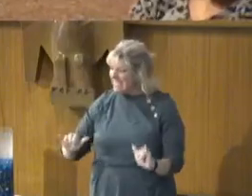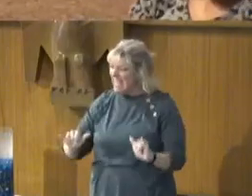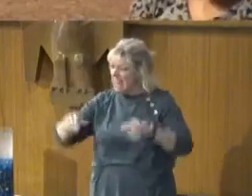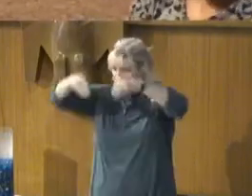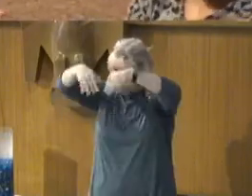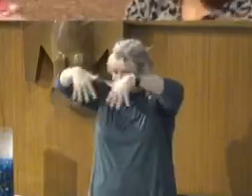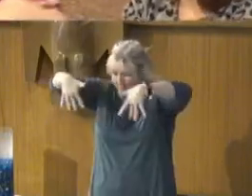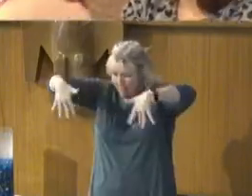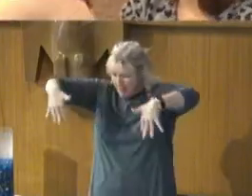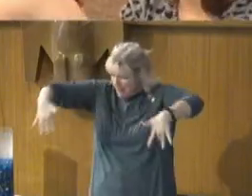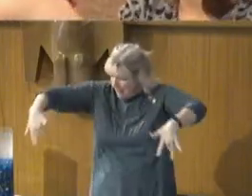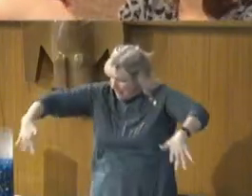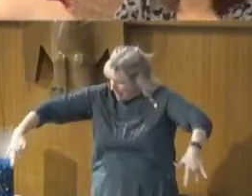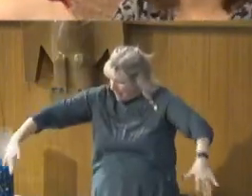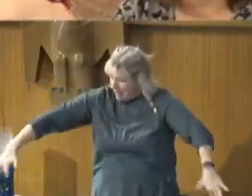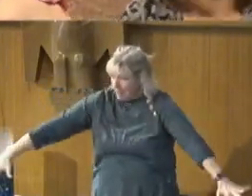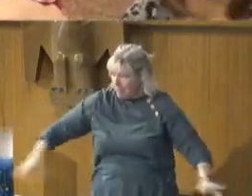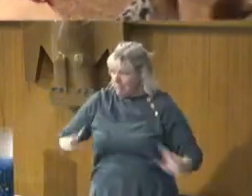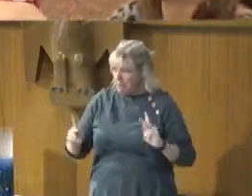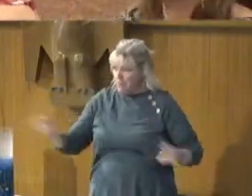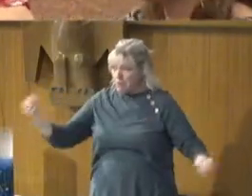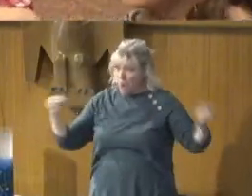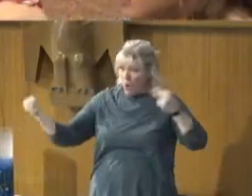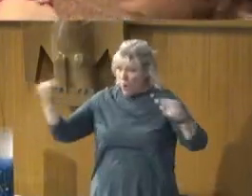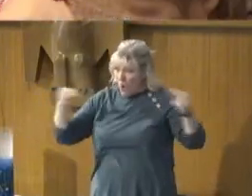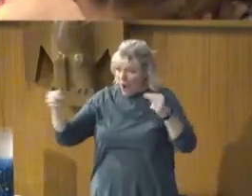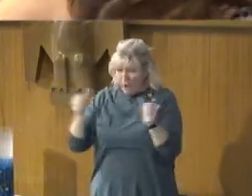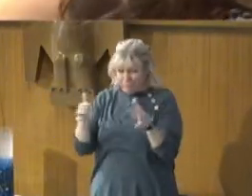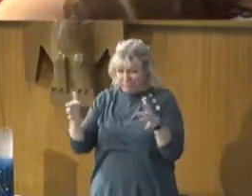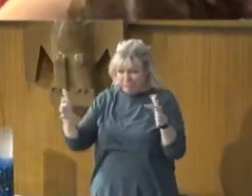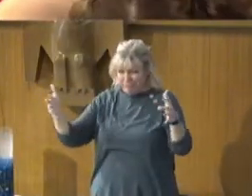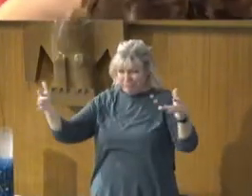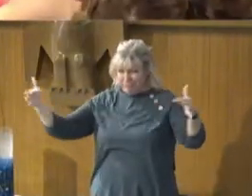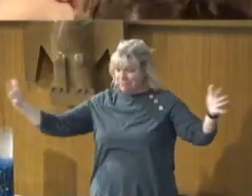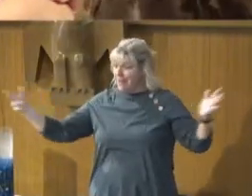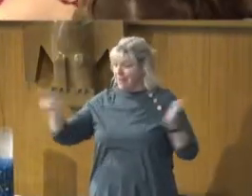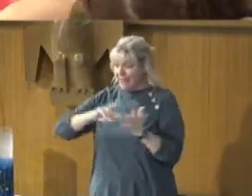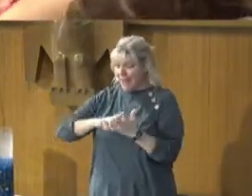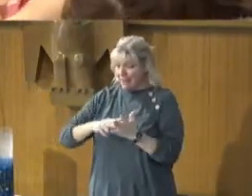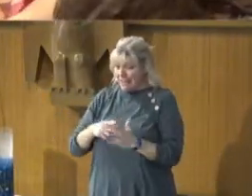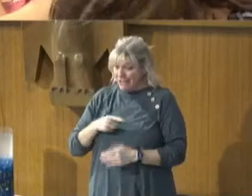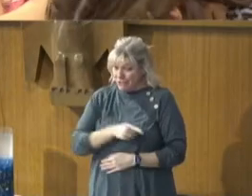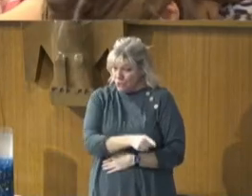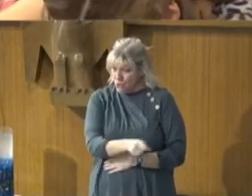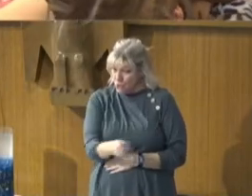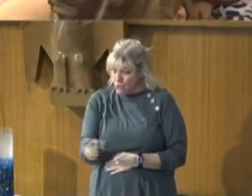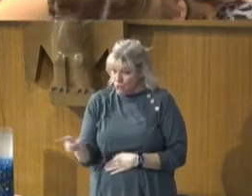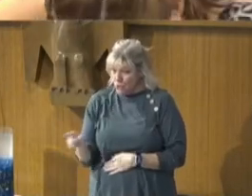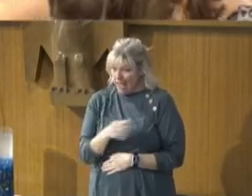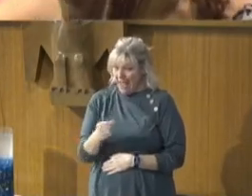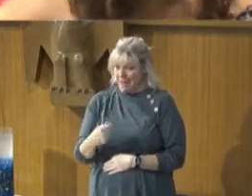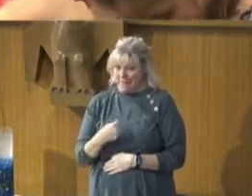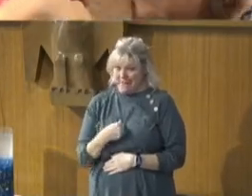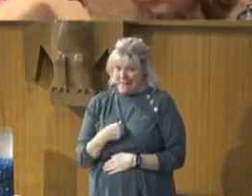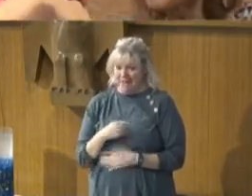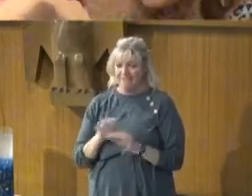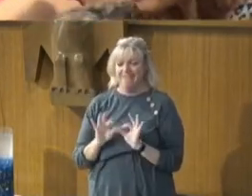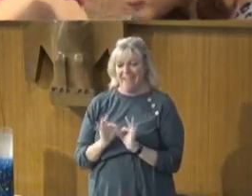inviting more people to be a part of it. That means you and I are